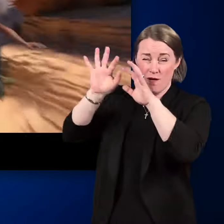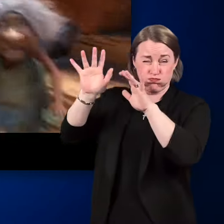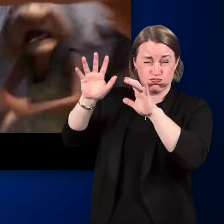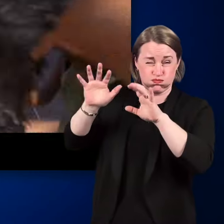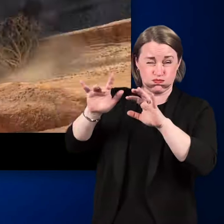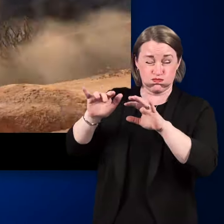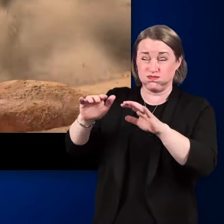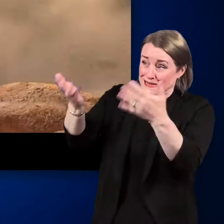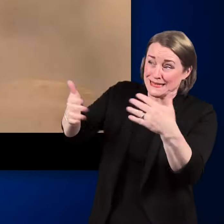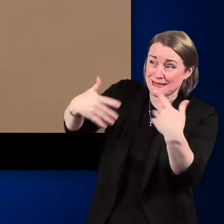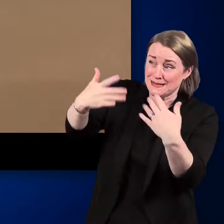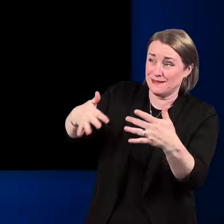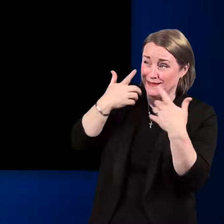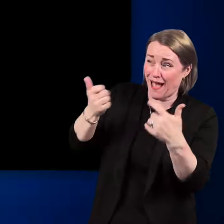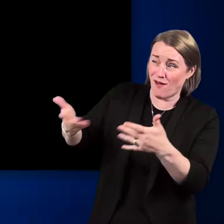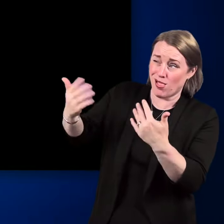Look out!